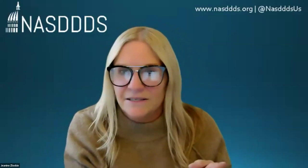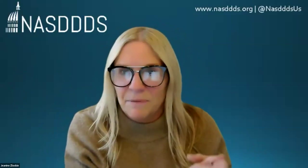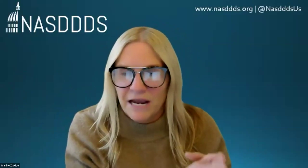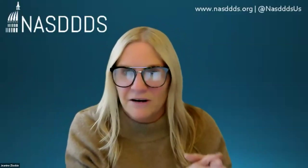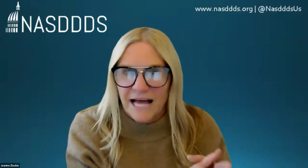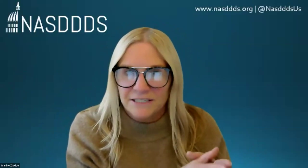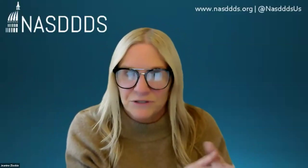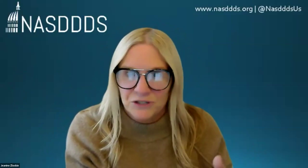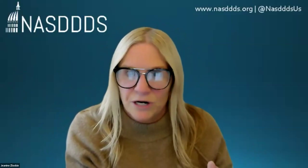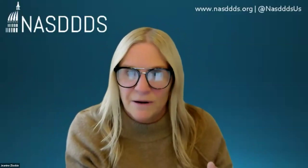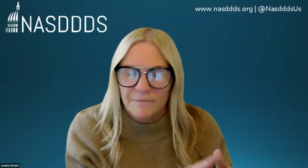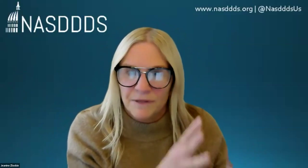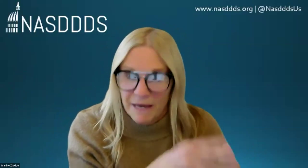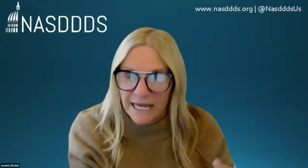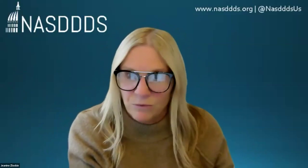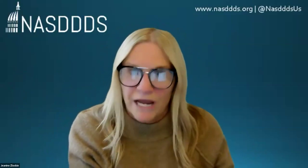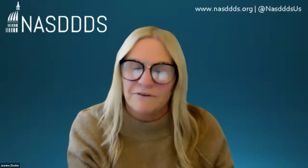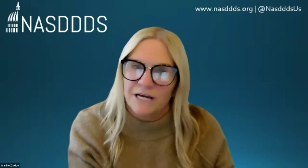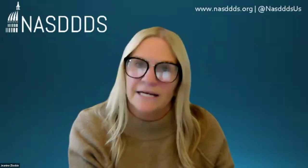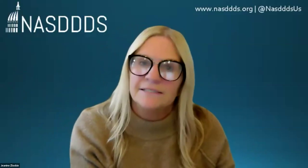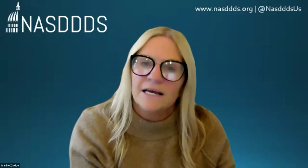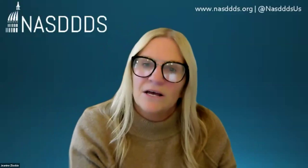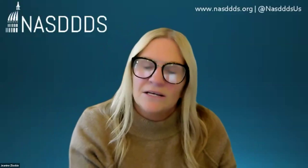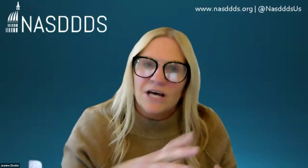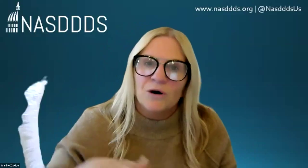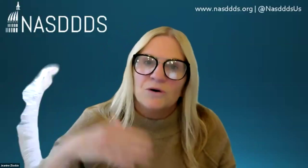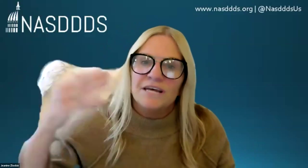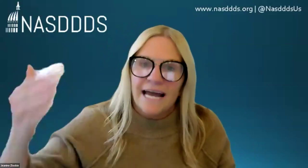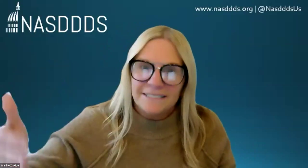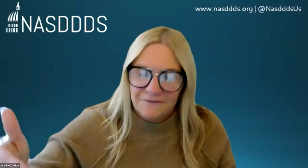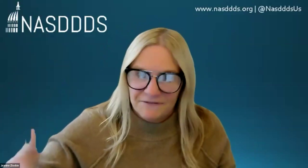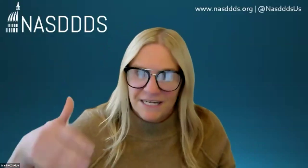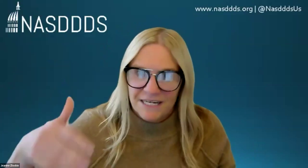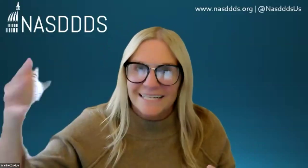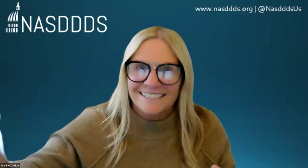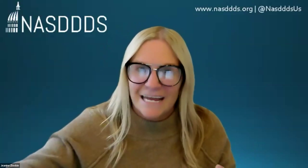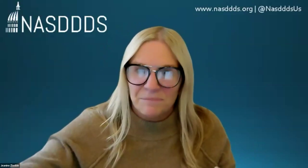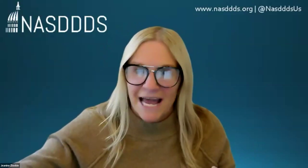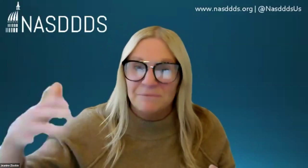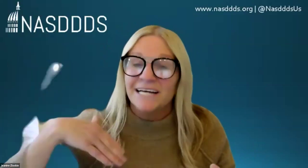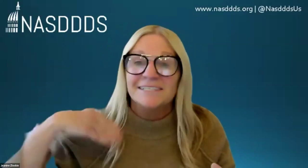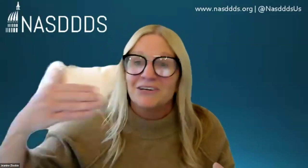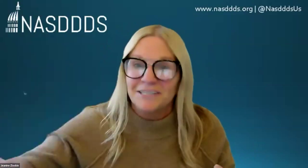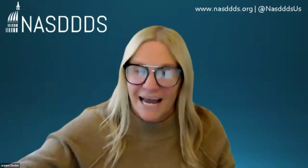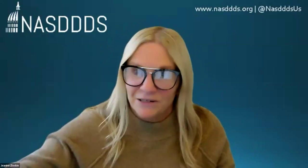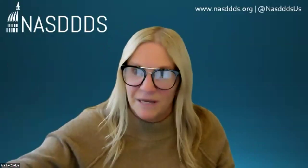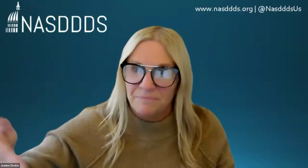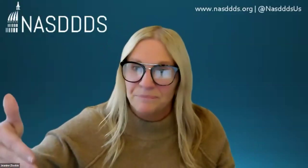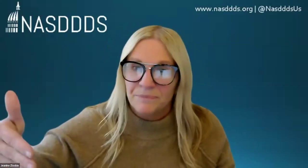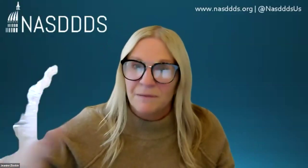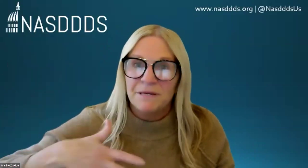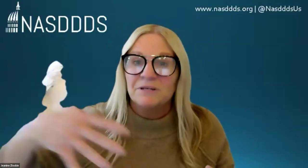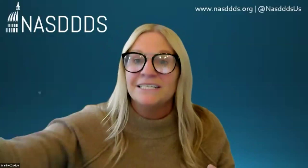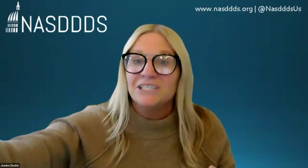is the payer of last resort, the Medicaid waiver is. So the 1915I state plan, because they're an